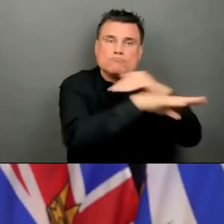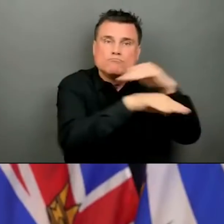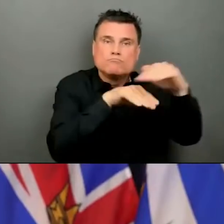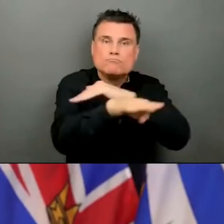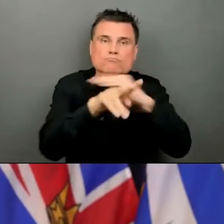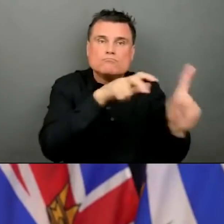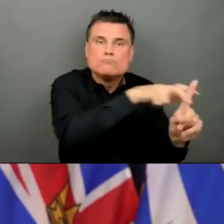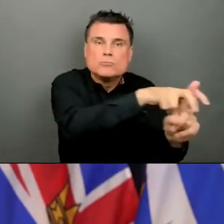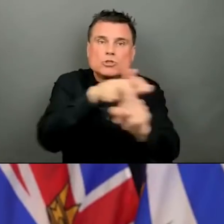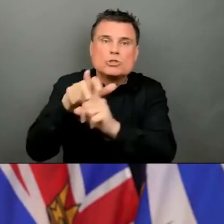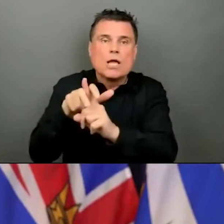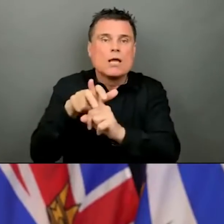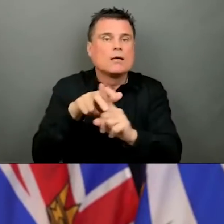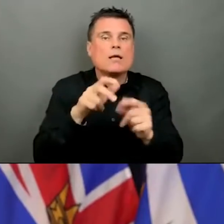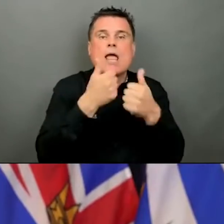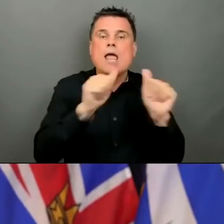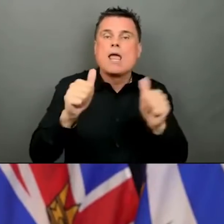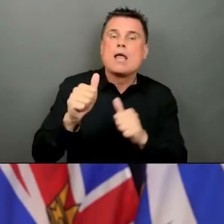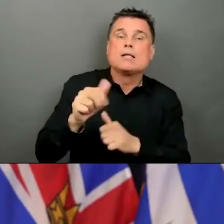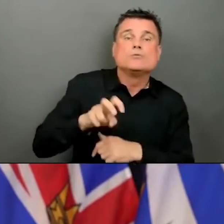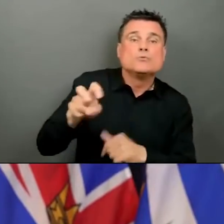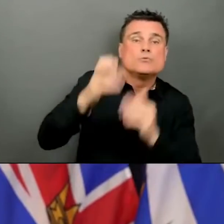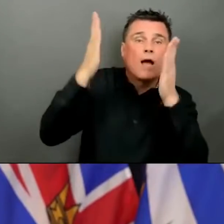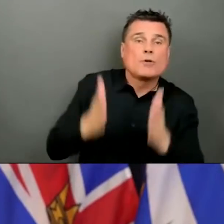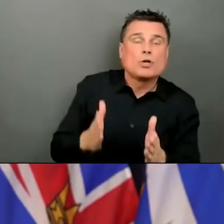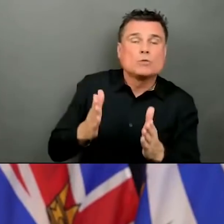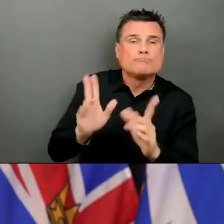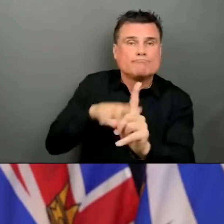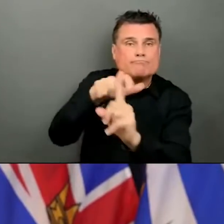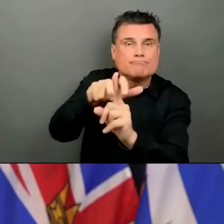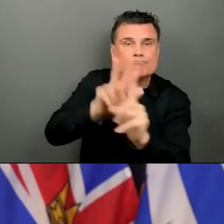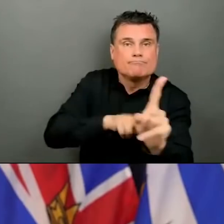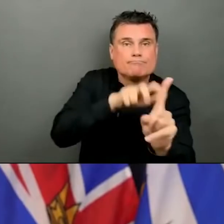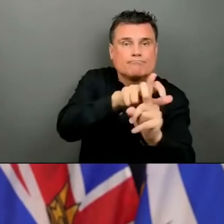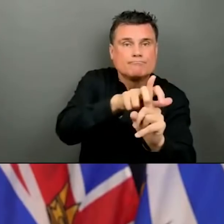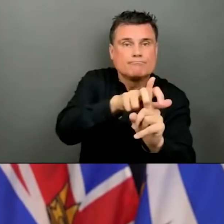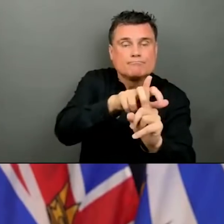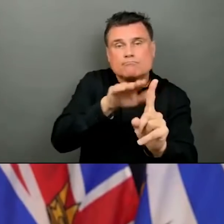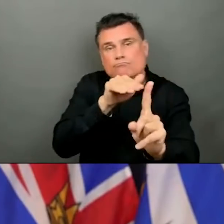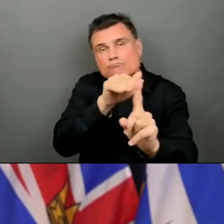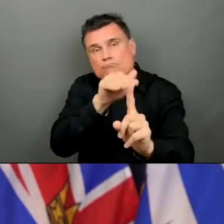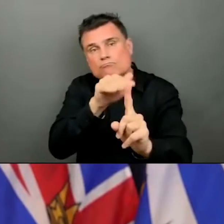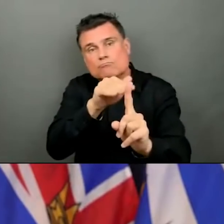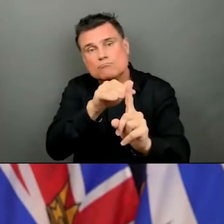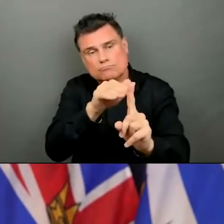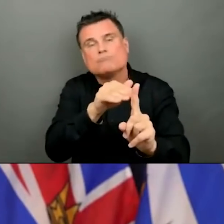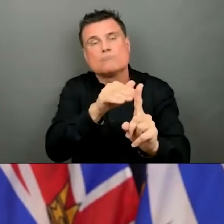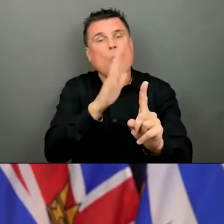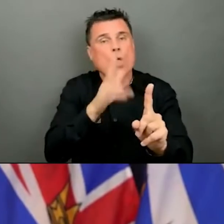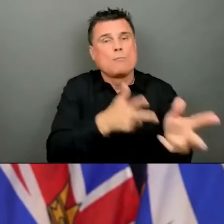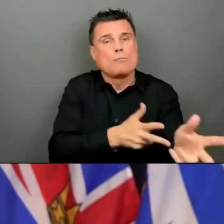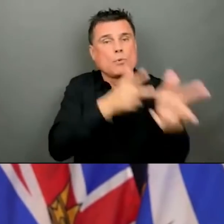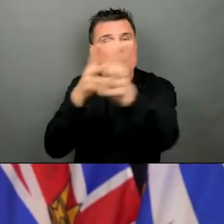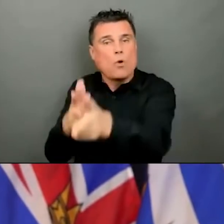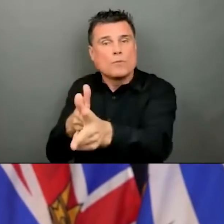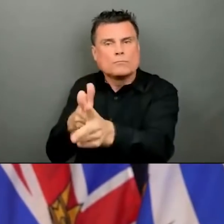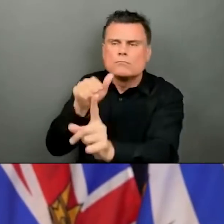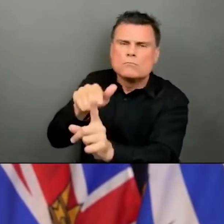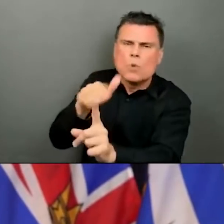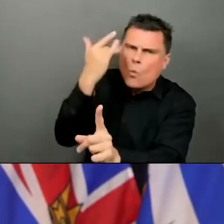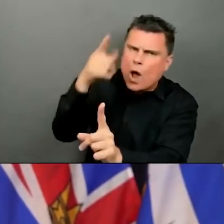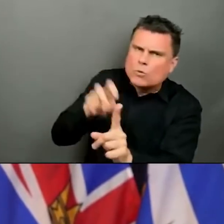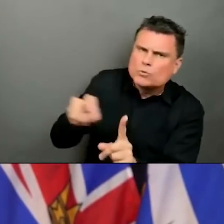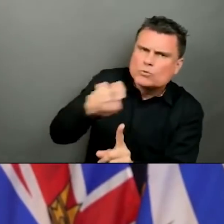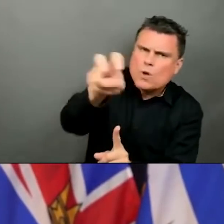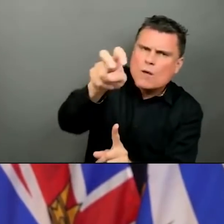few travelers. And again, they will be random, and there will be a fine if you are traveling outside of your area without a legitimate reason.